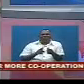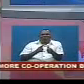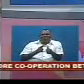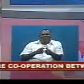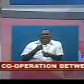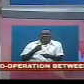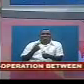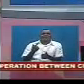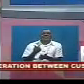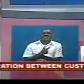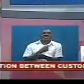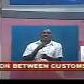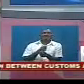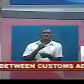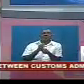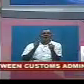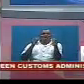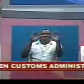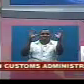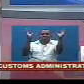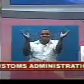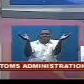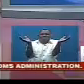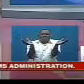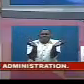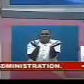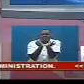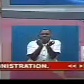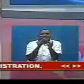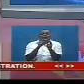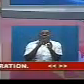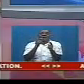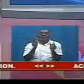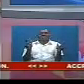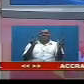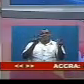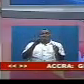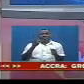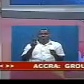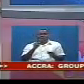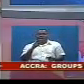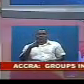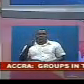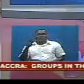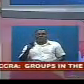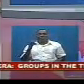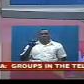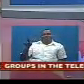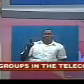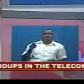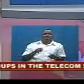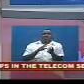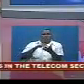The first locally engineered miniature satellite in a can, Cansat, is due to be launched in May in Koforidua in the Eastern